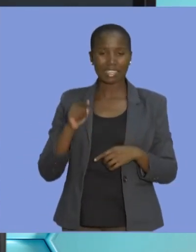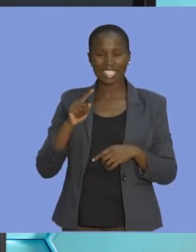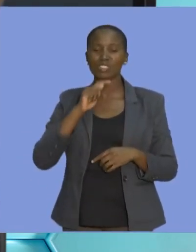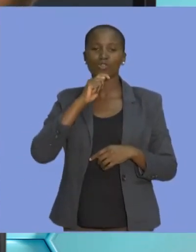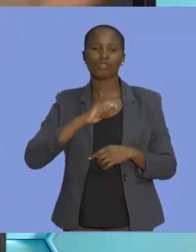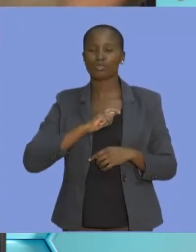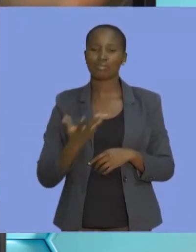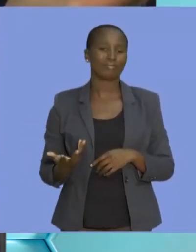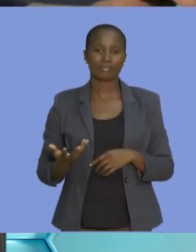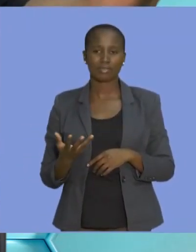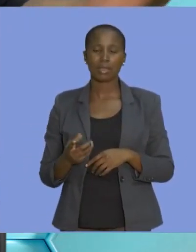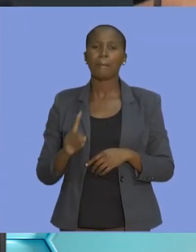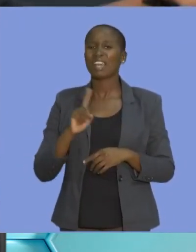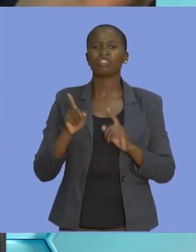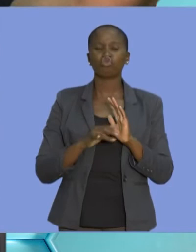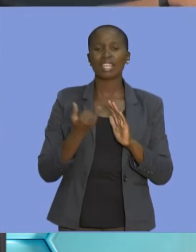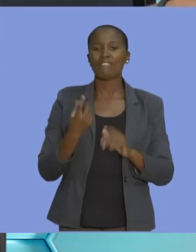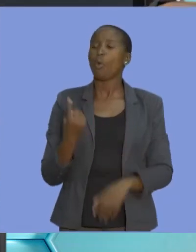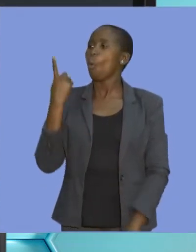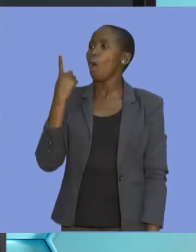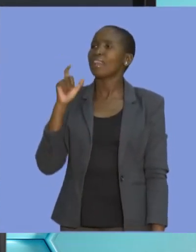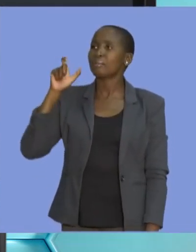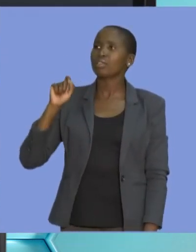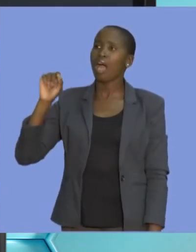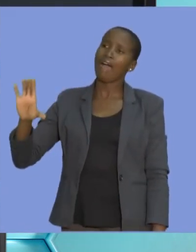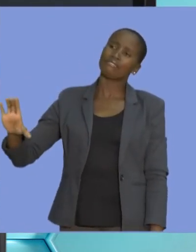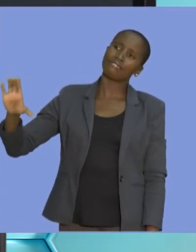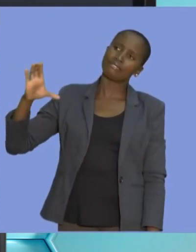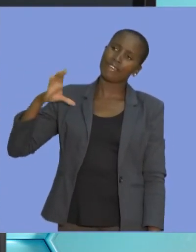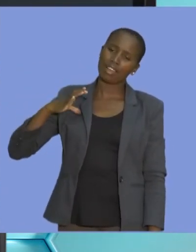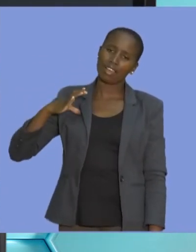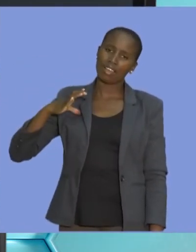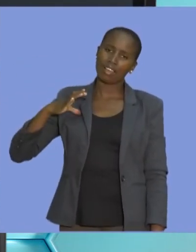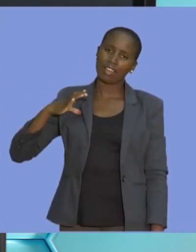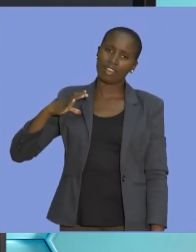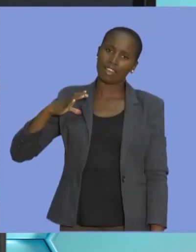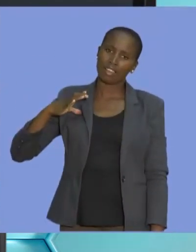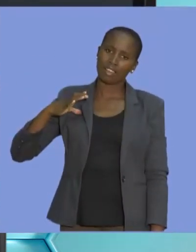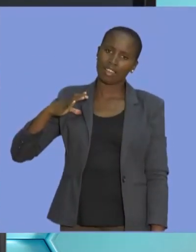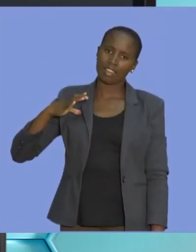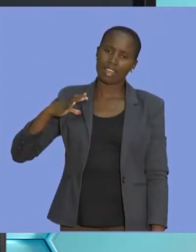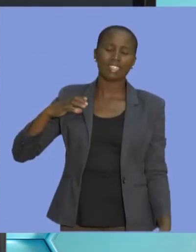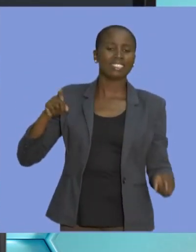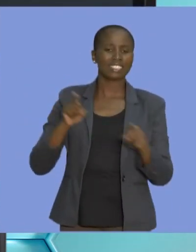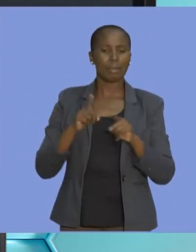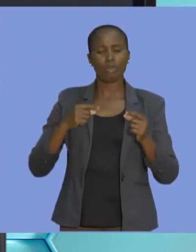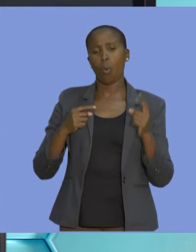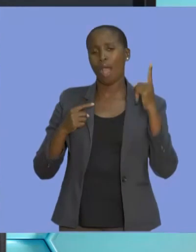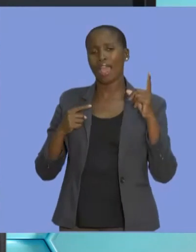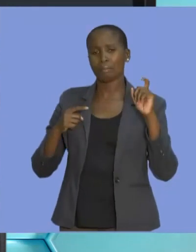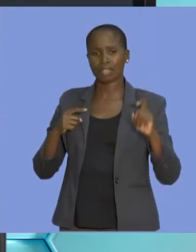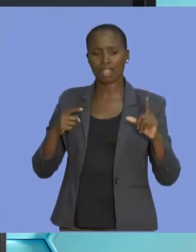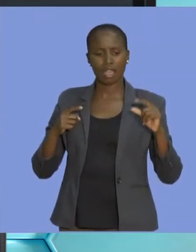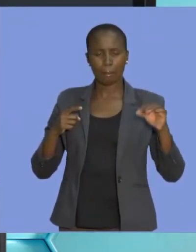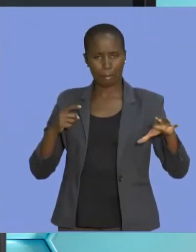have one person earning low and the highest person, and one person earning the